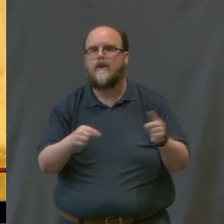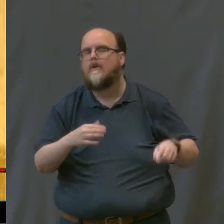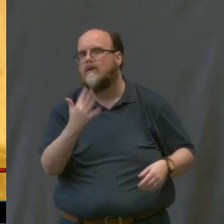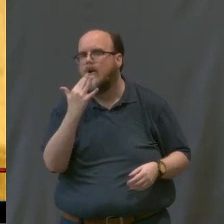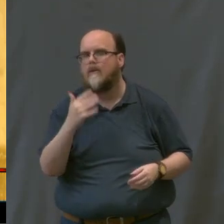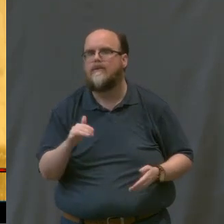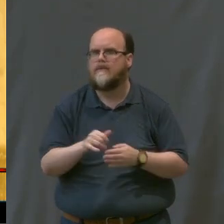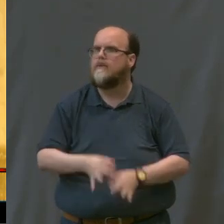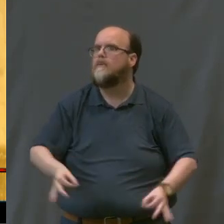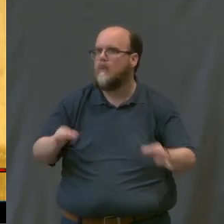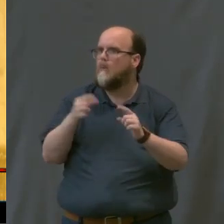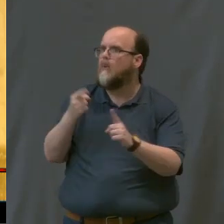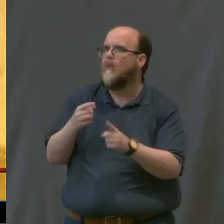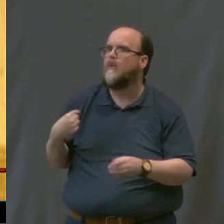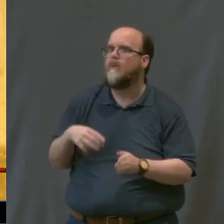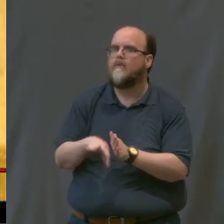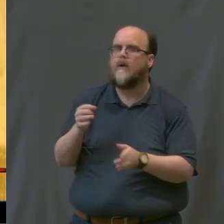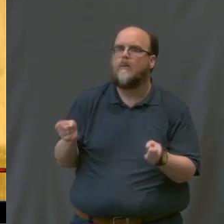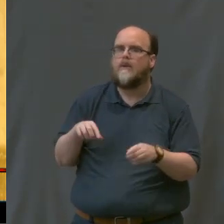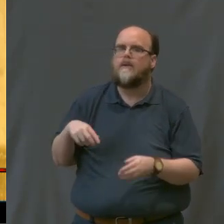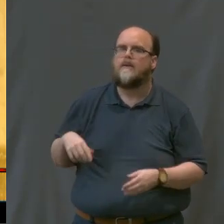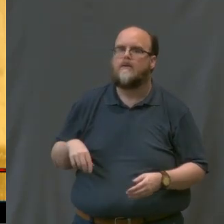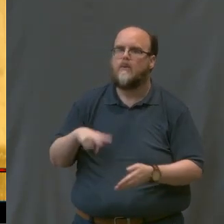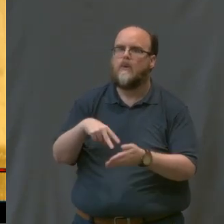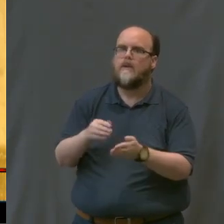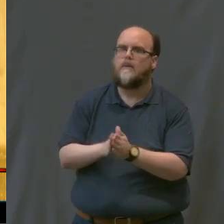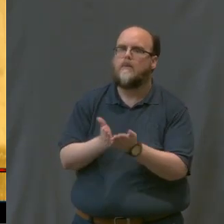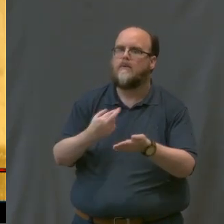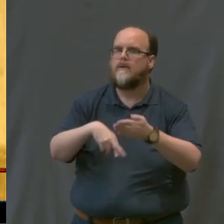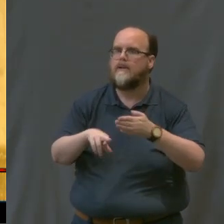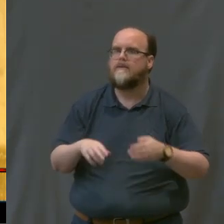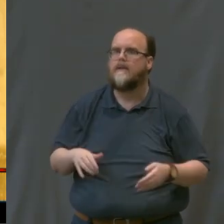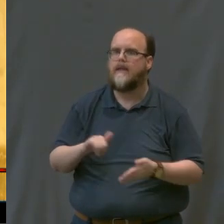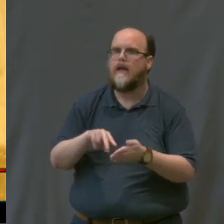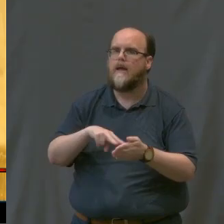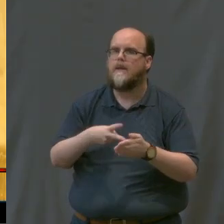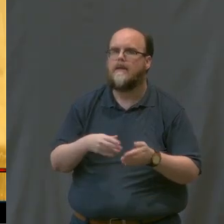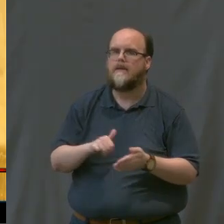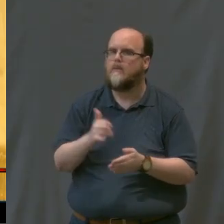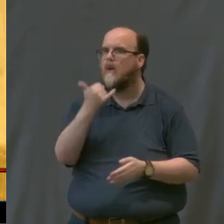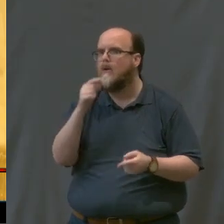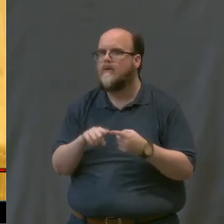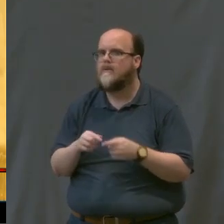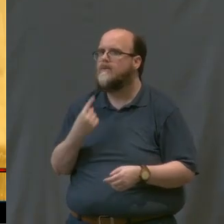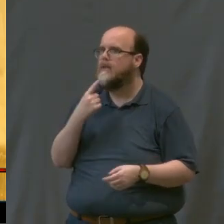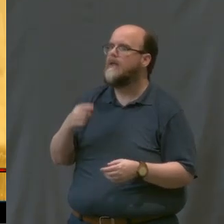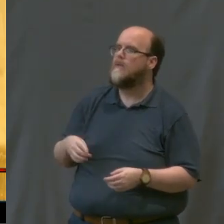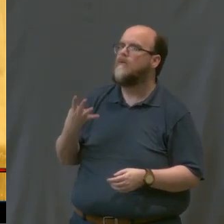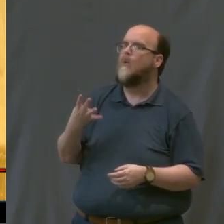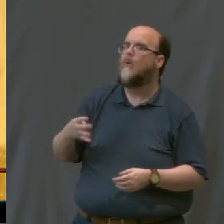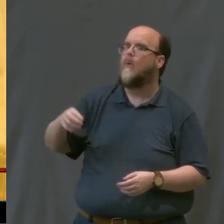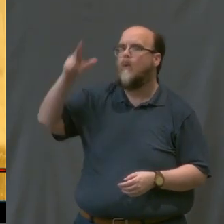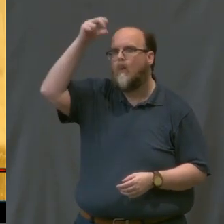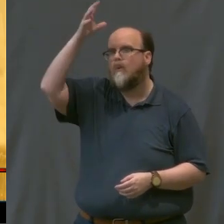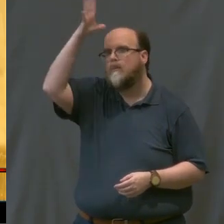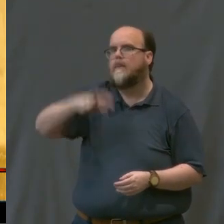is an important point, as we will discover when we arrive at the book of Revelation. This means it is an error to proclaim the four horsemen